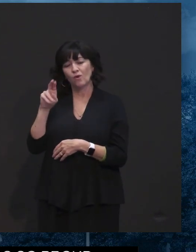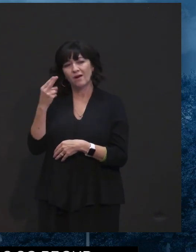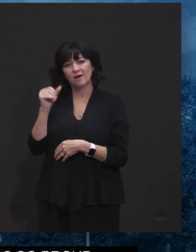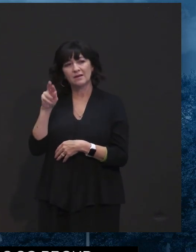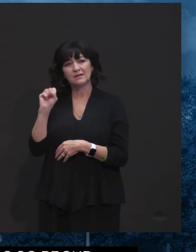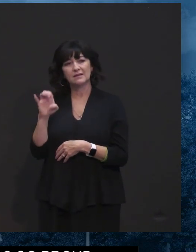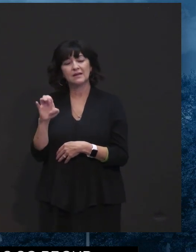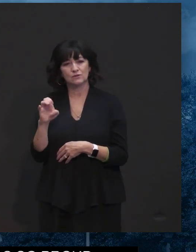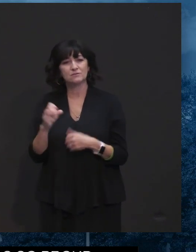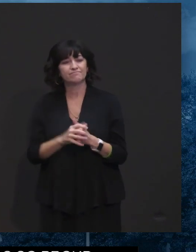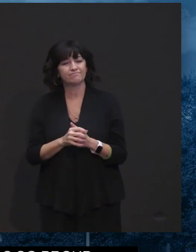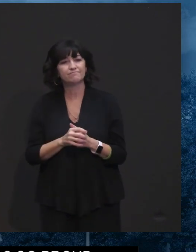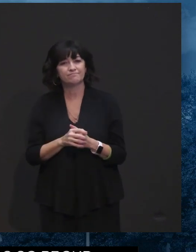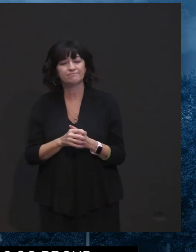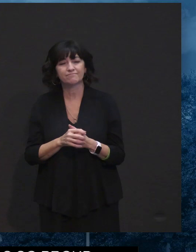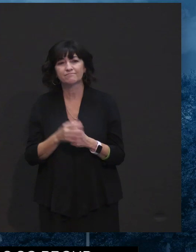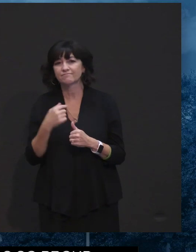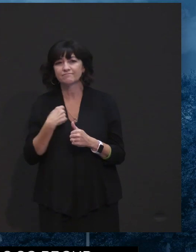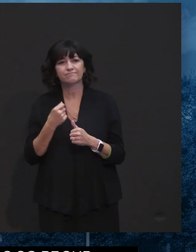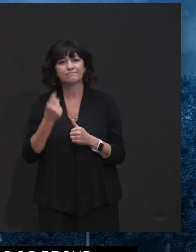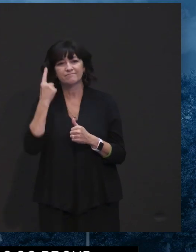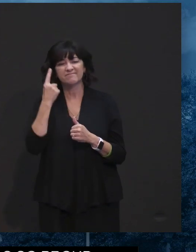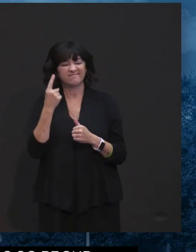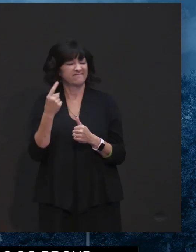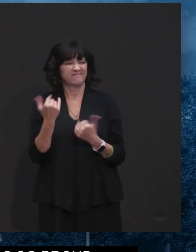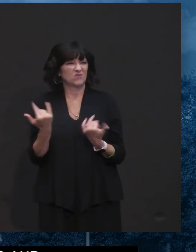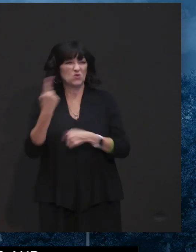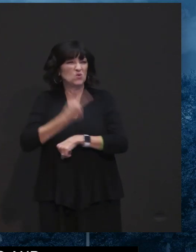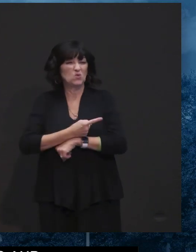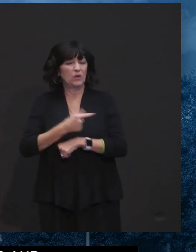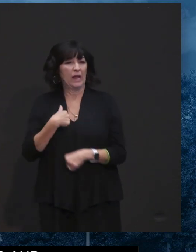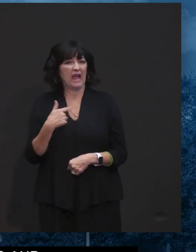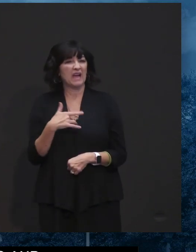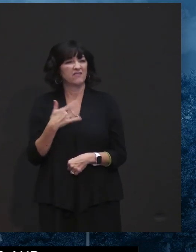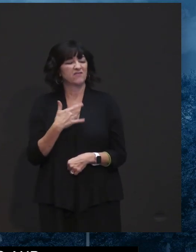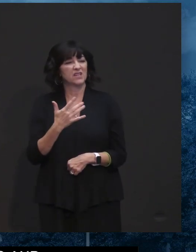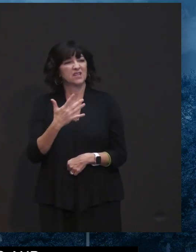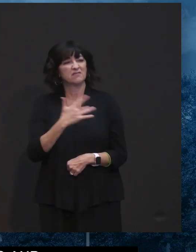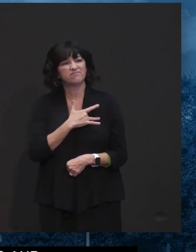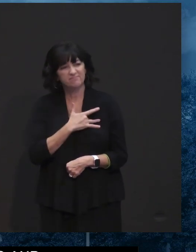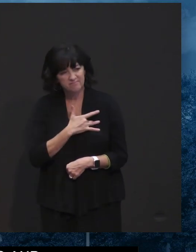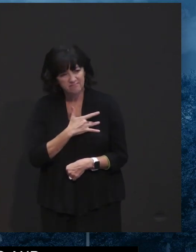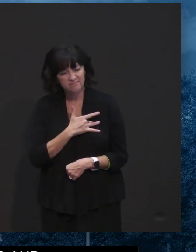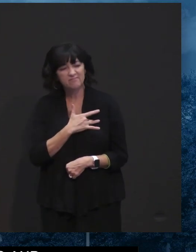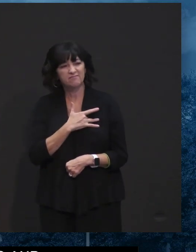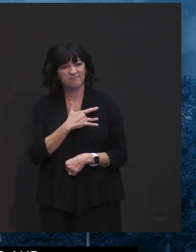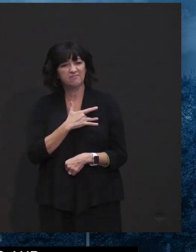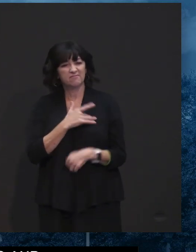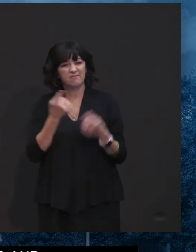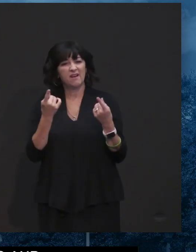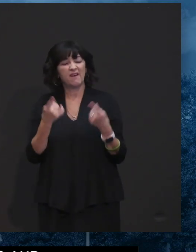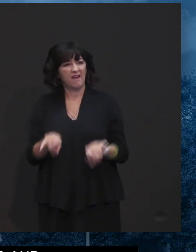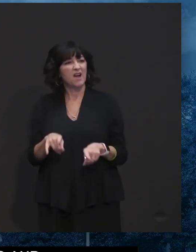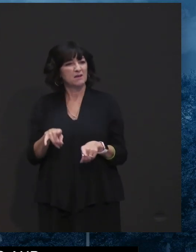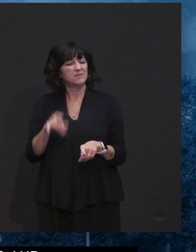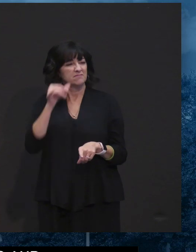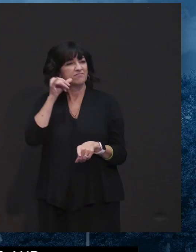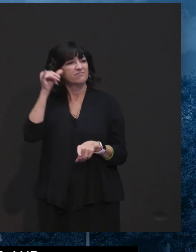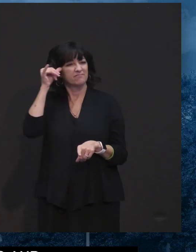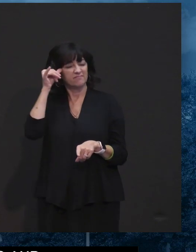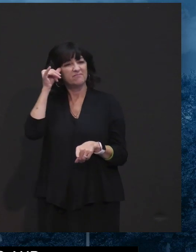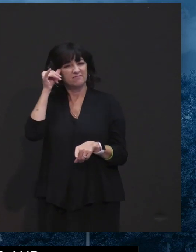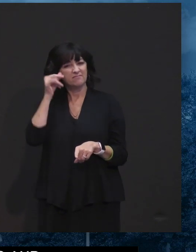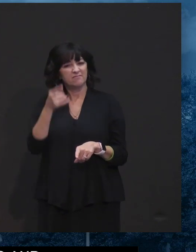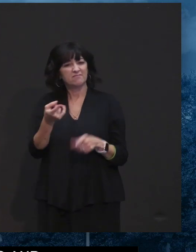notwithstanding whatever happens today, I'm just going to have a heavy heart because of hearing of Elaine and Wayne's passing, and